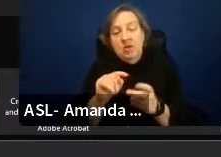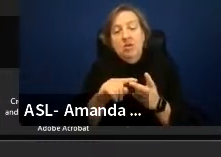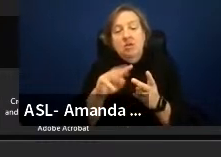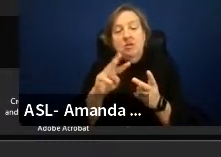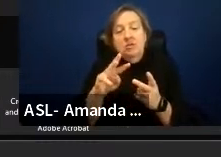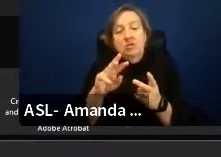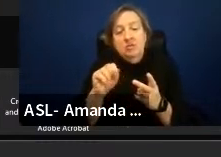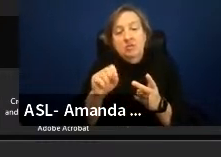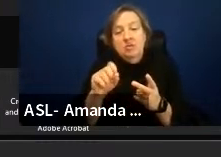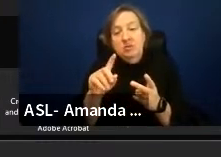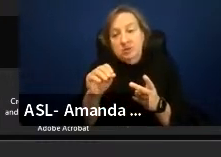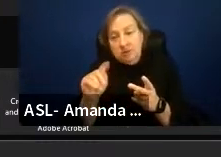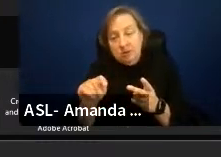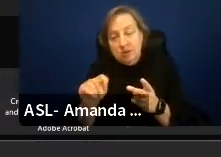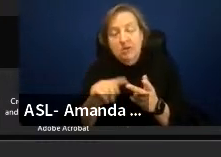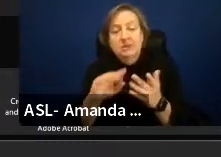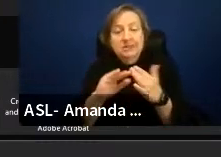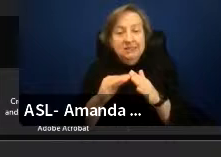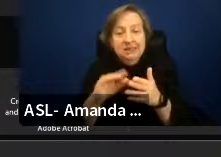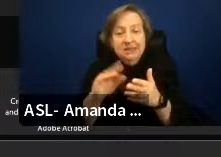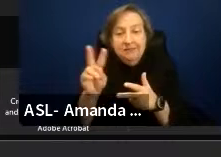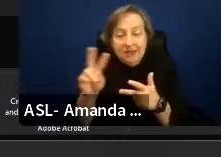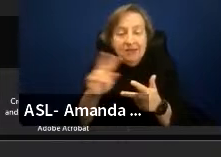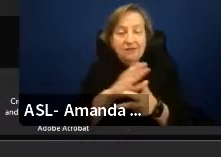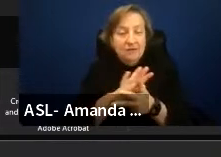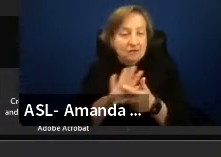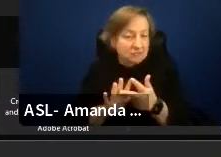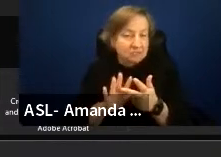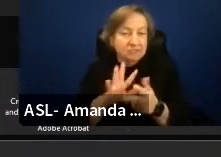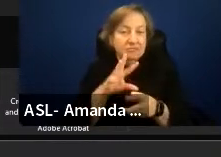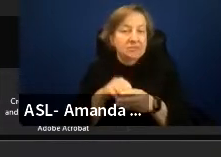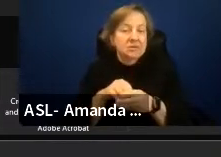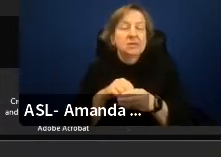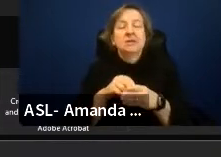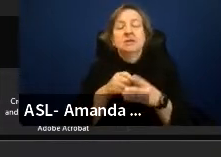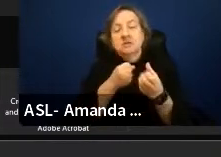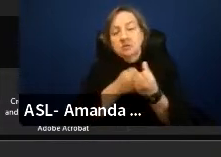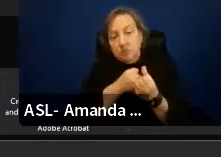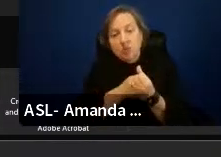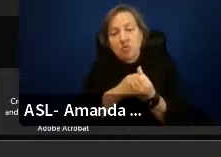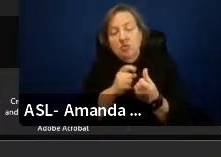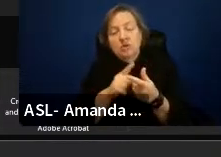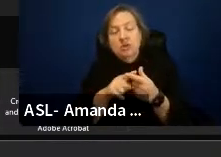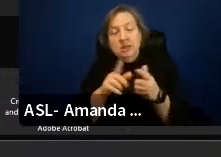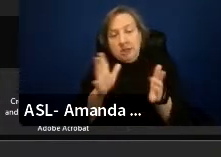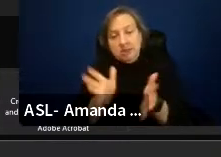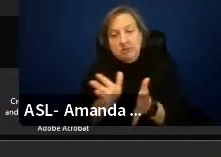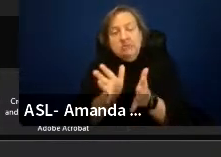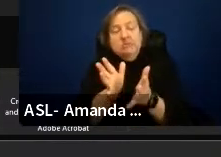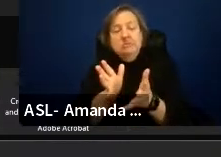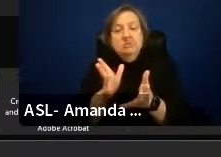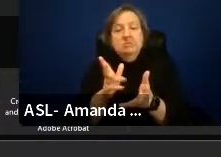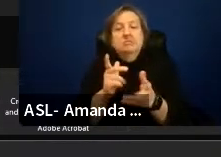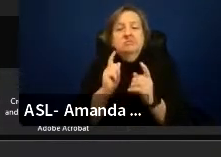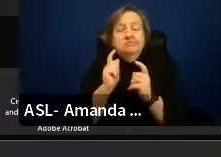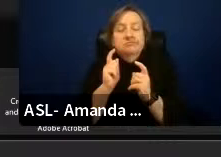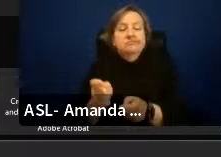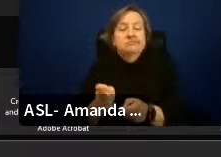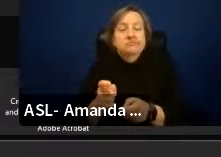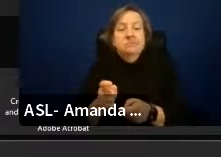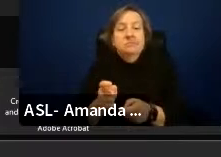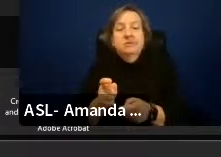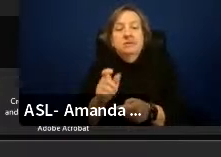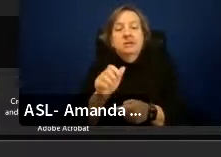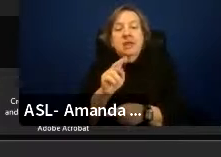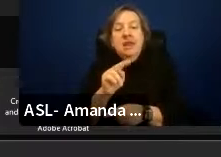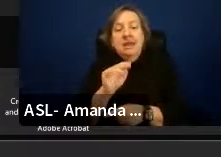Vancouver in supporting and advocating and issuing